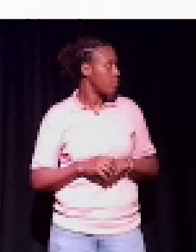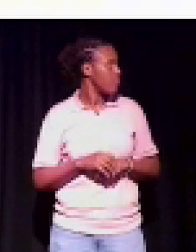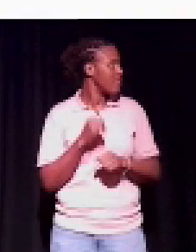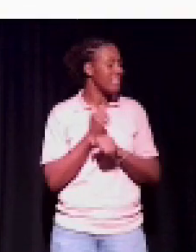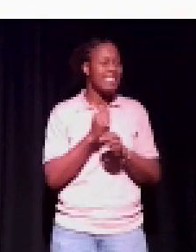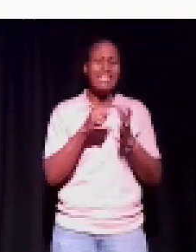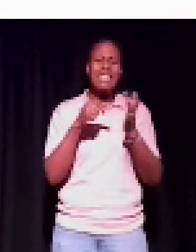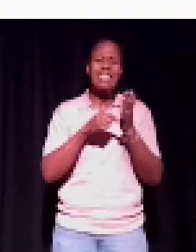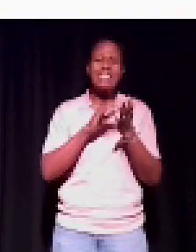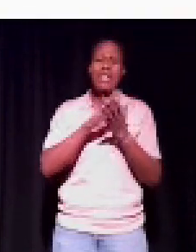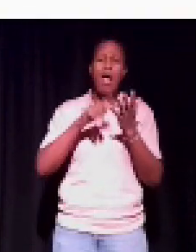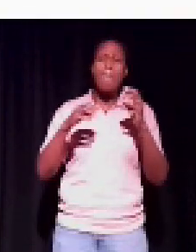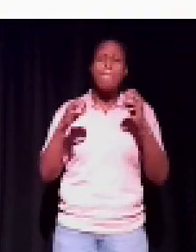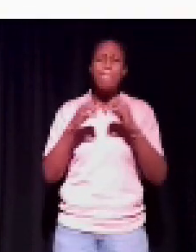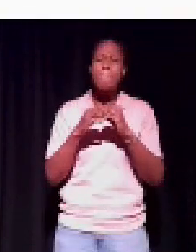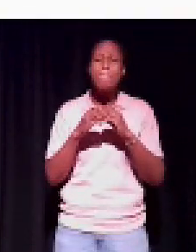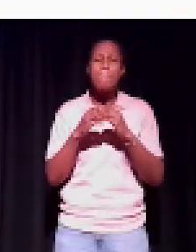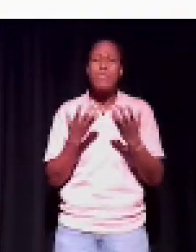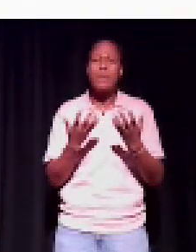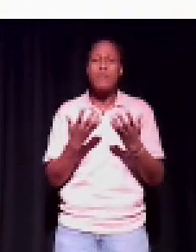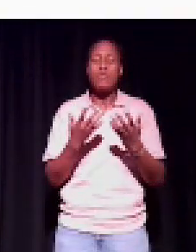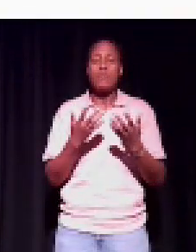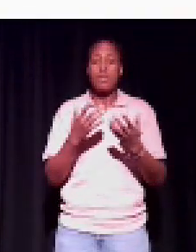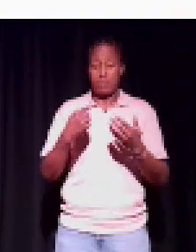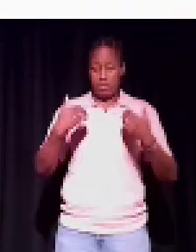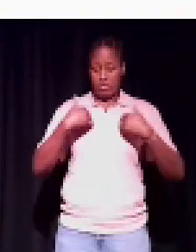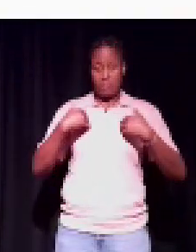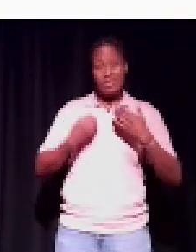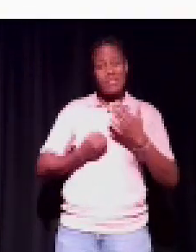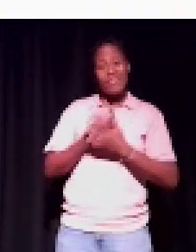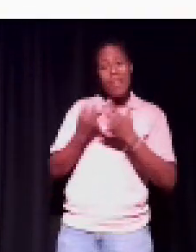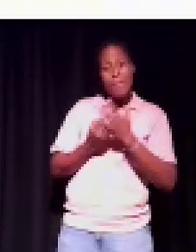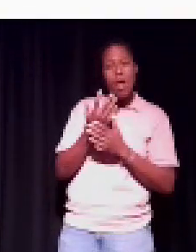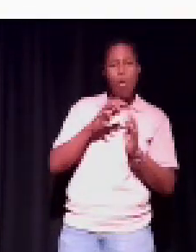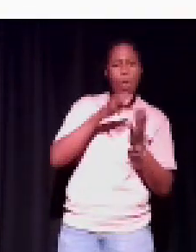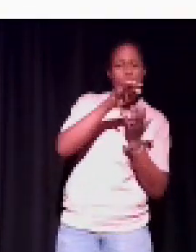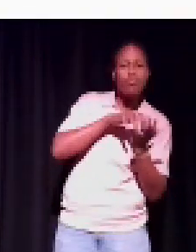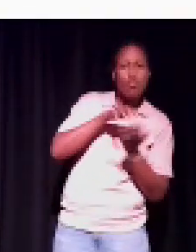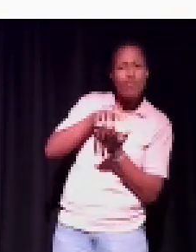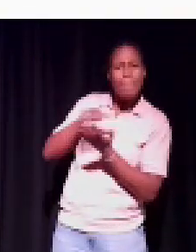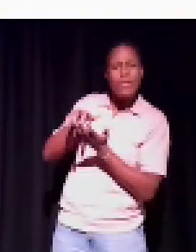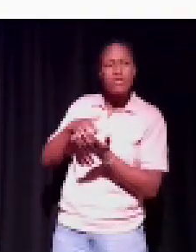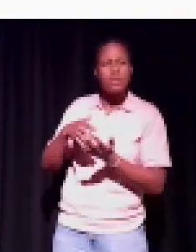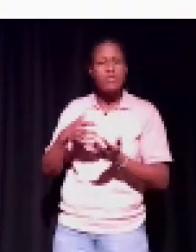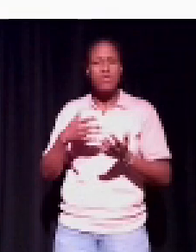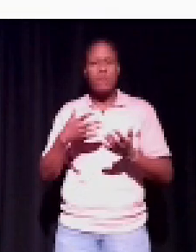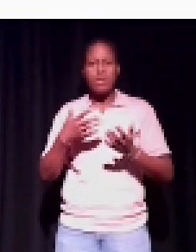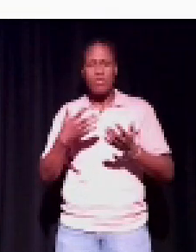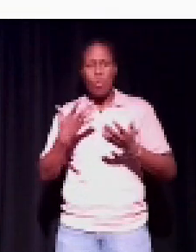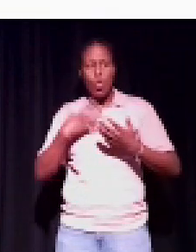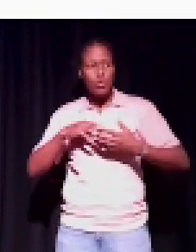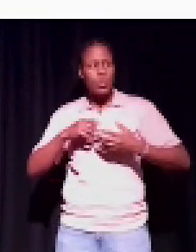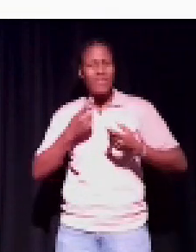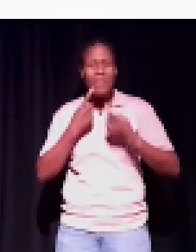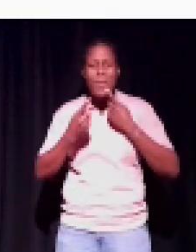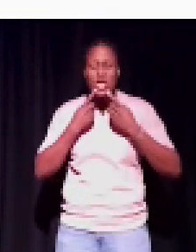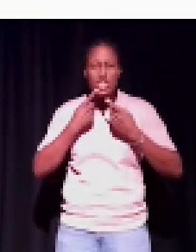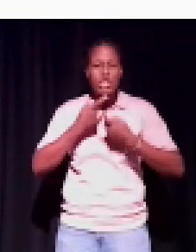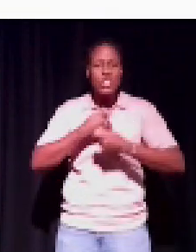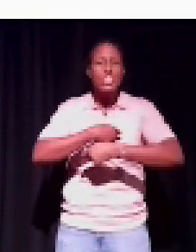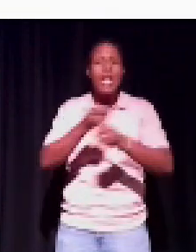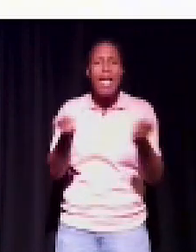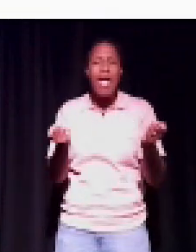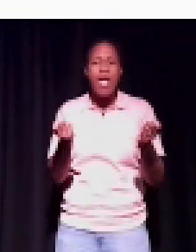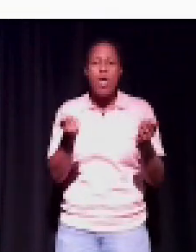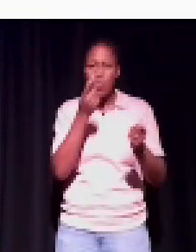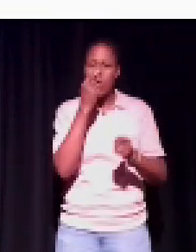like a way of developers and programmers and people who make things sharing what they've made and allowing other people to work on it, which